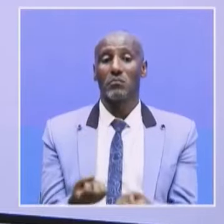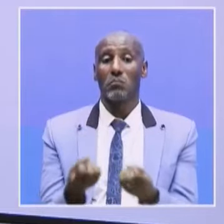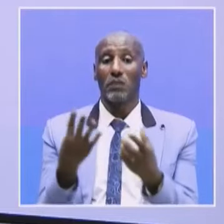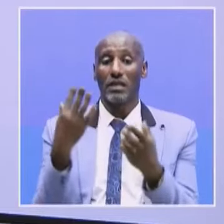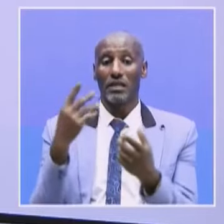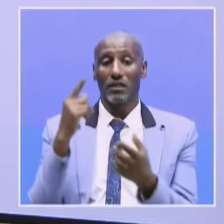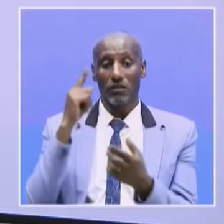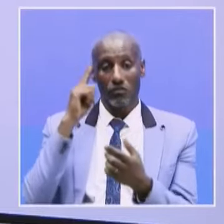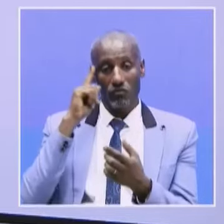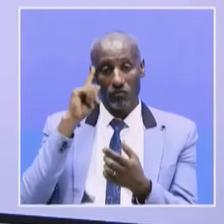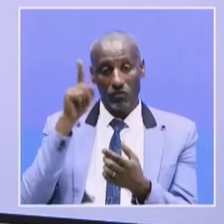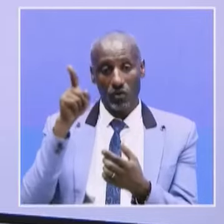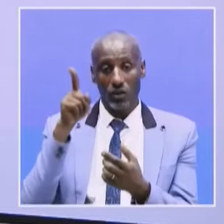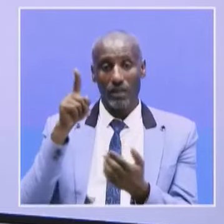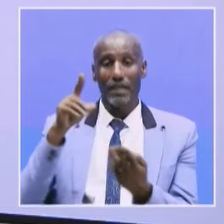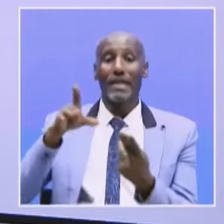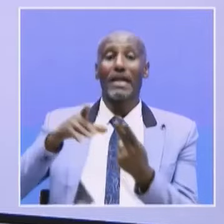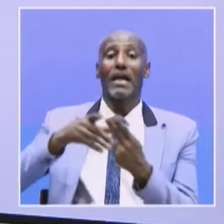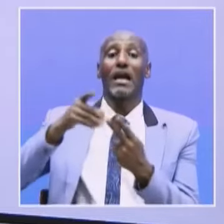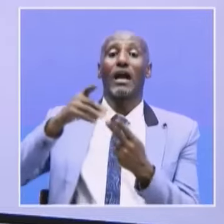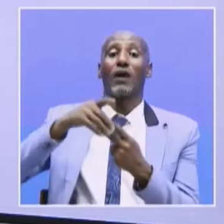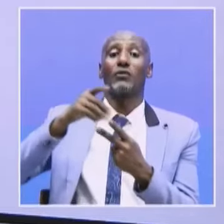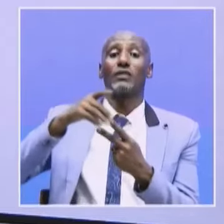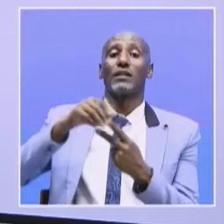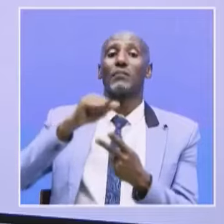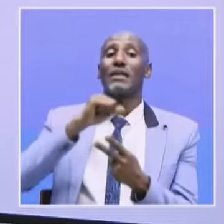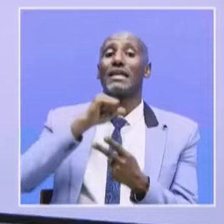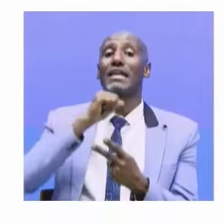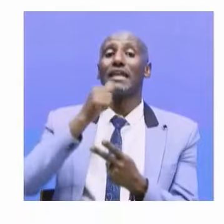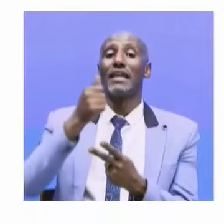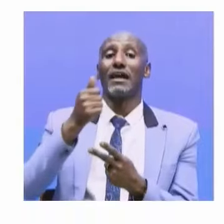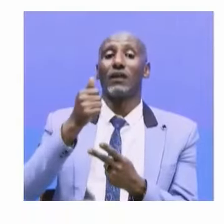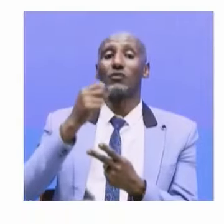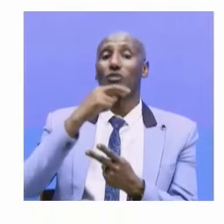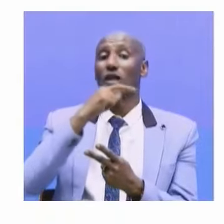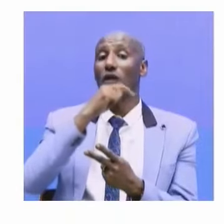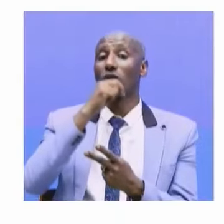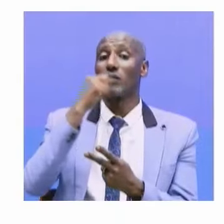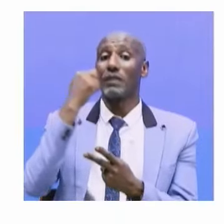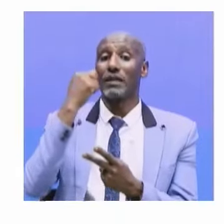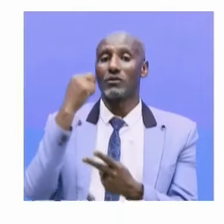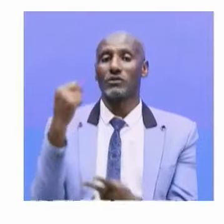it for countable nouns. Used